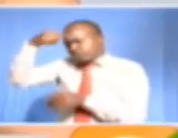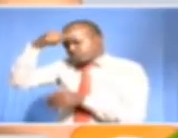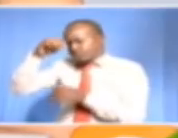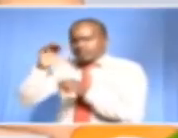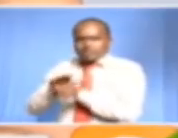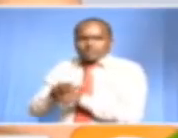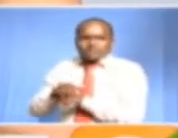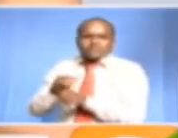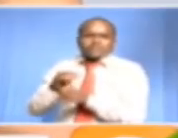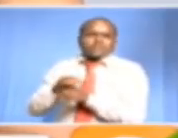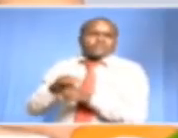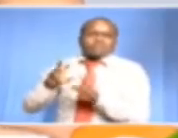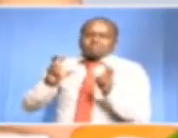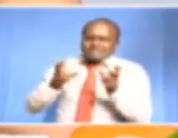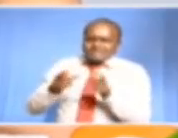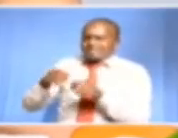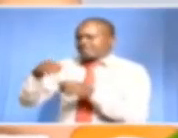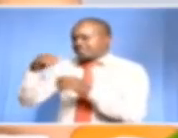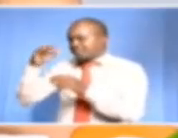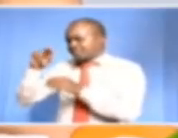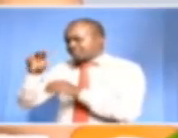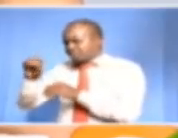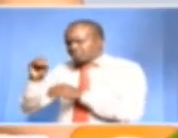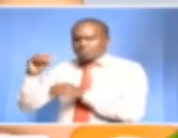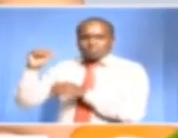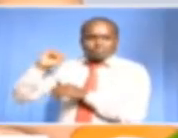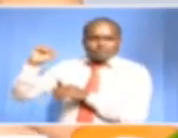the NGO, in the media, politics,